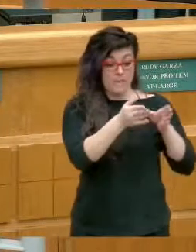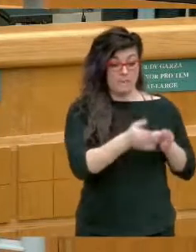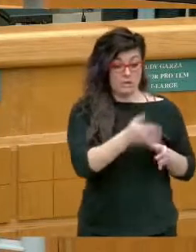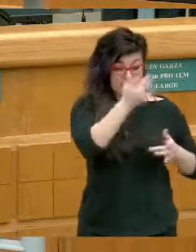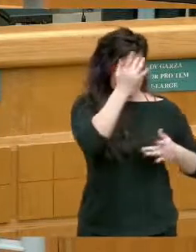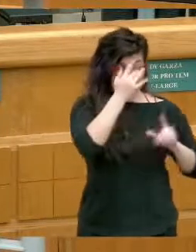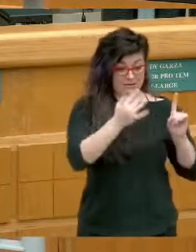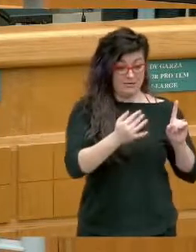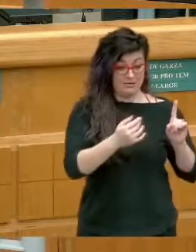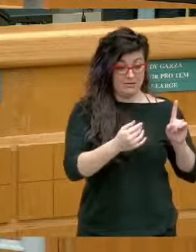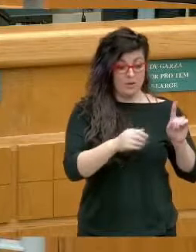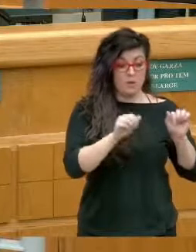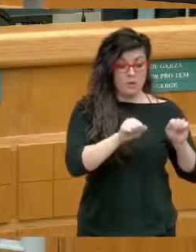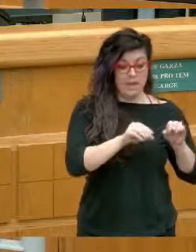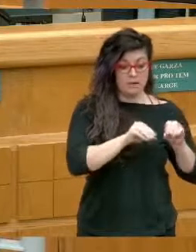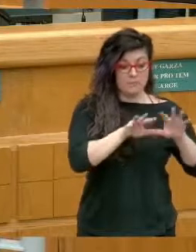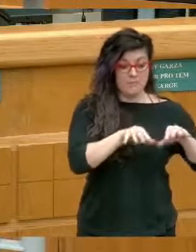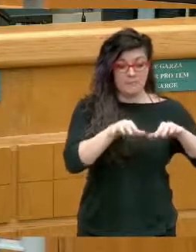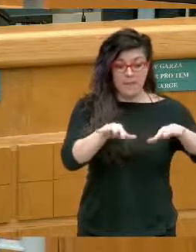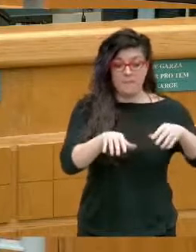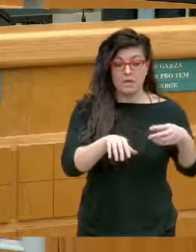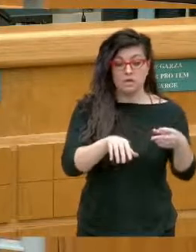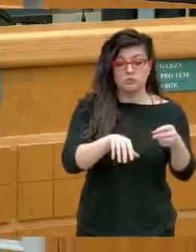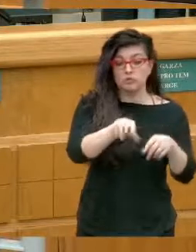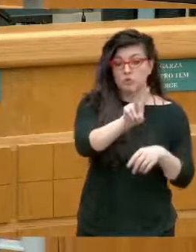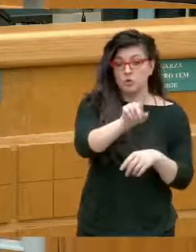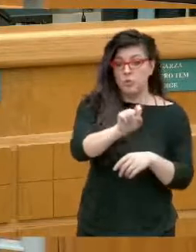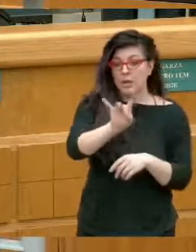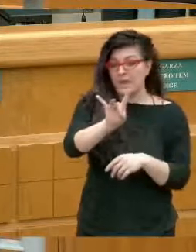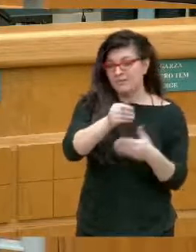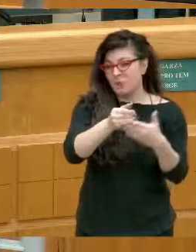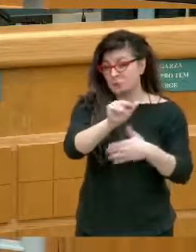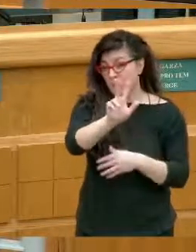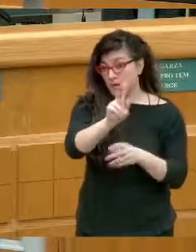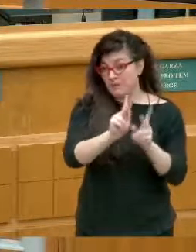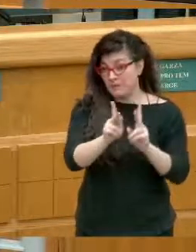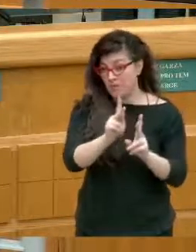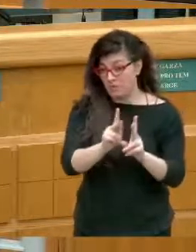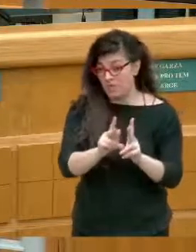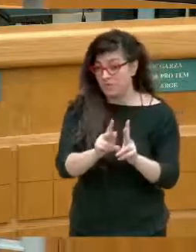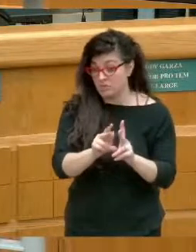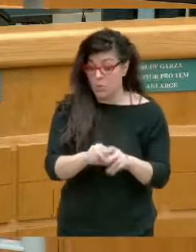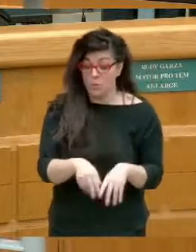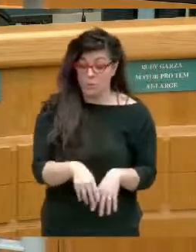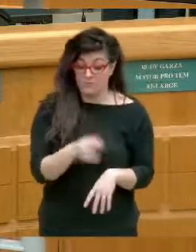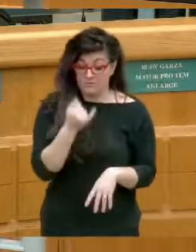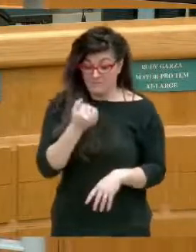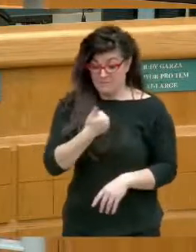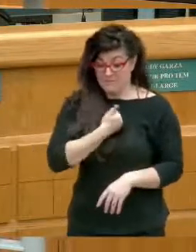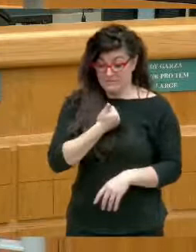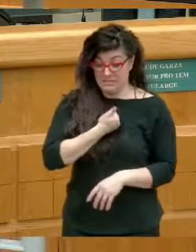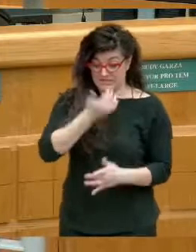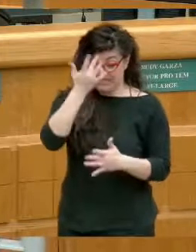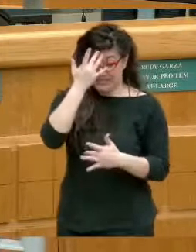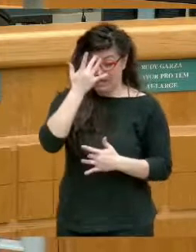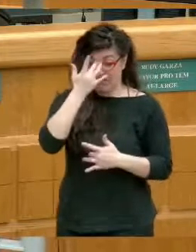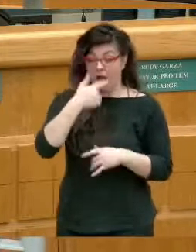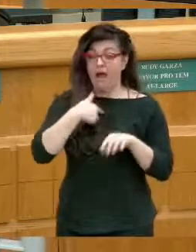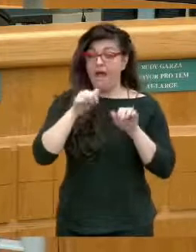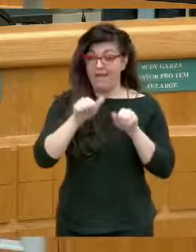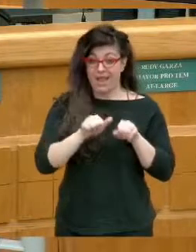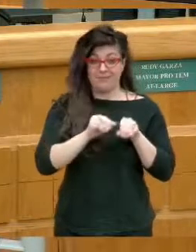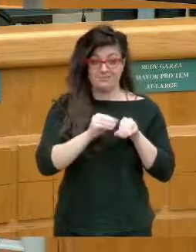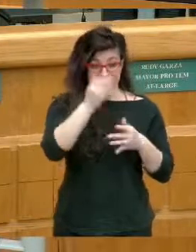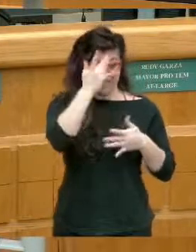person that was initially infected. So what this means is that if you're starting with one person that's infected, from week 1 to week 2, you have